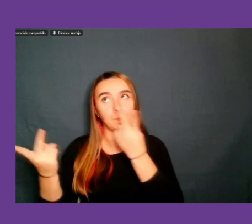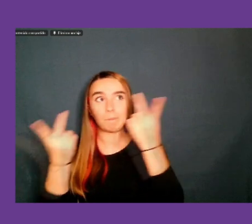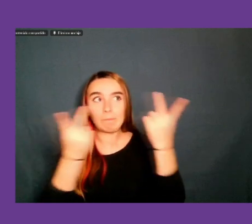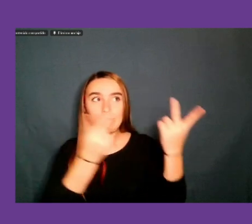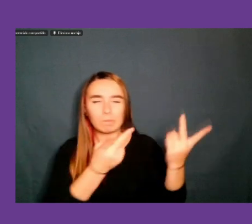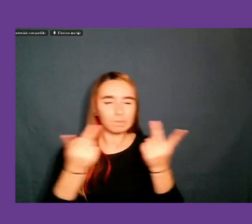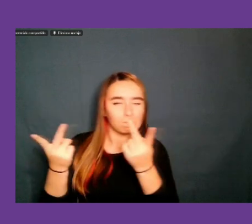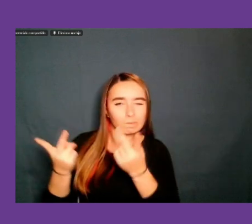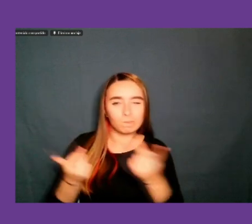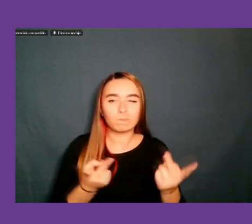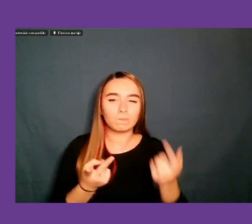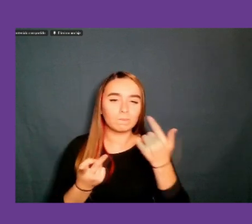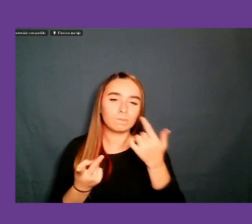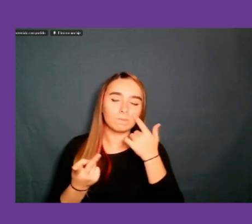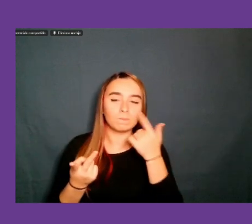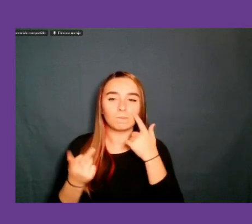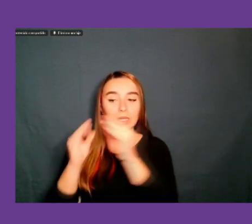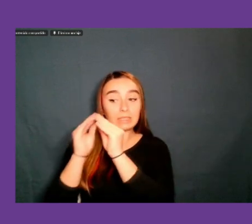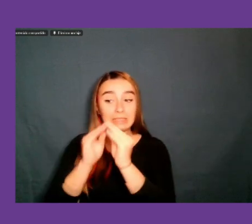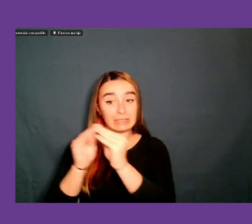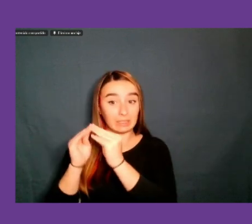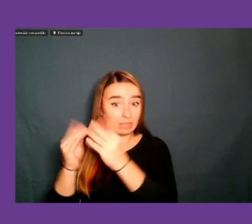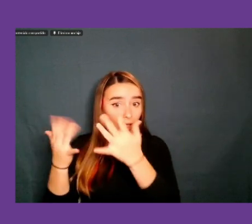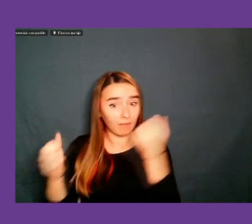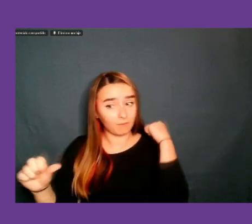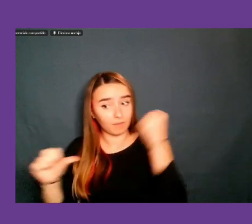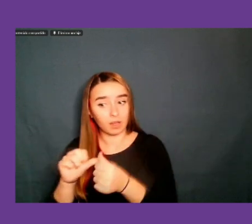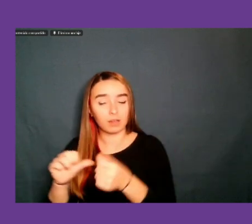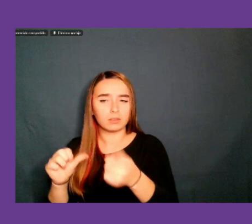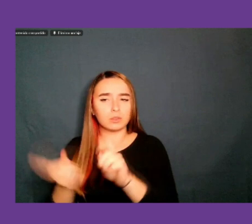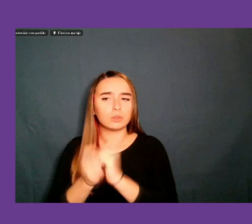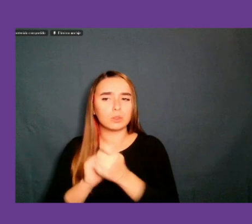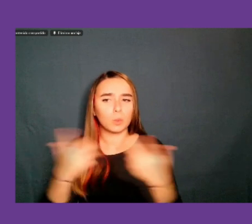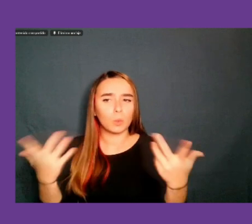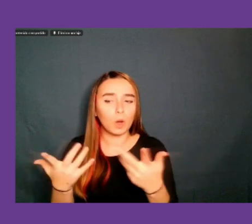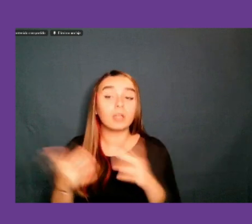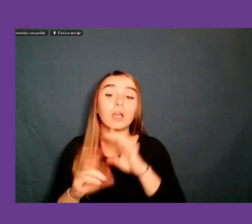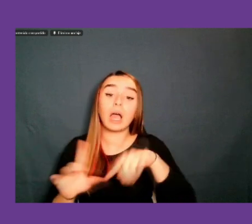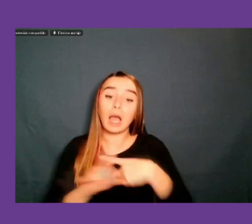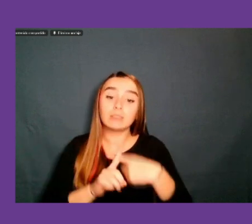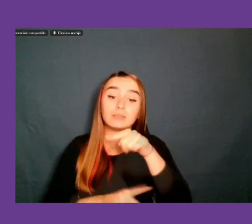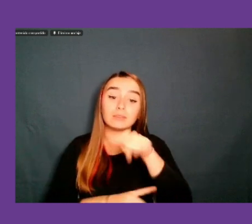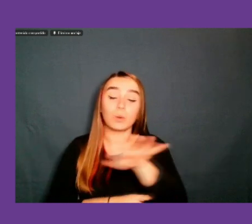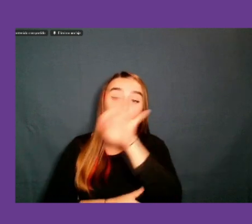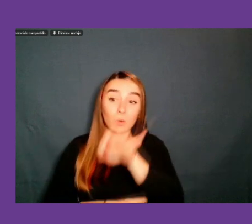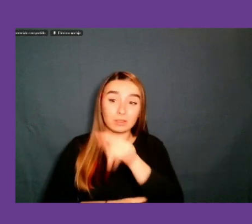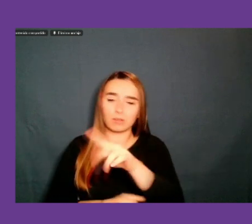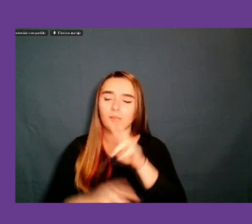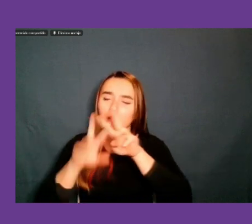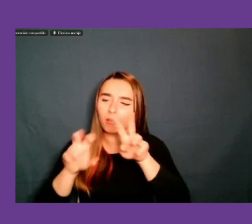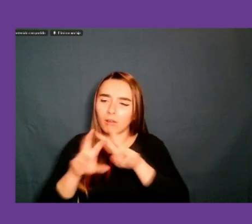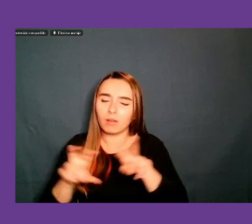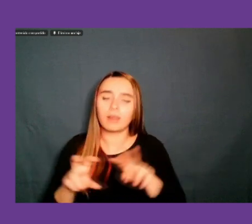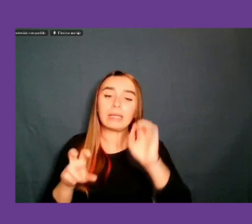of change in the existing standards? Maybe also we are exploring that question, but what